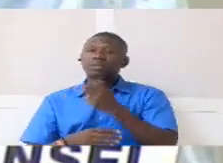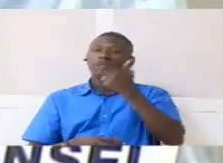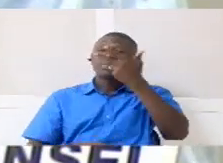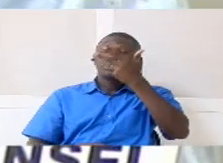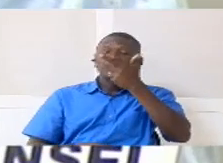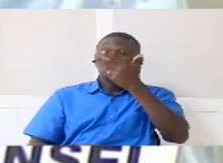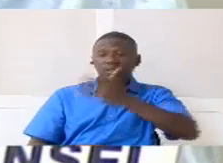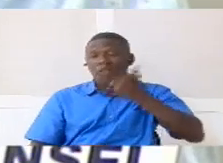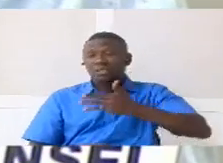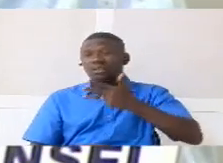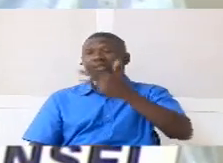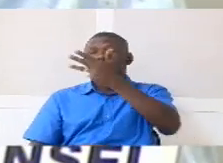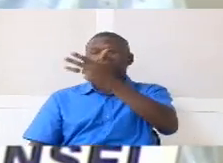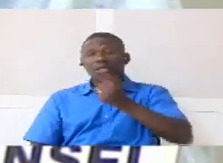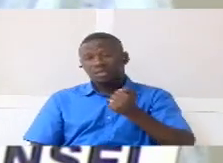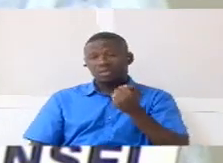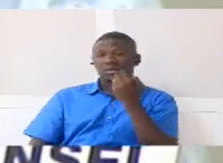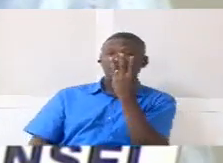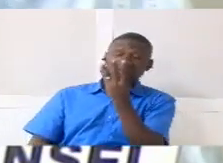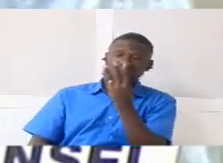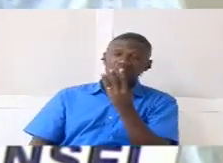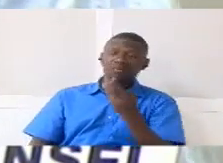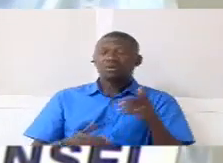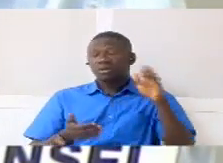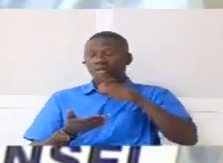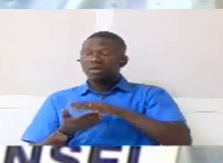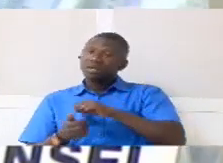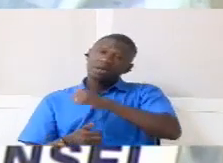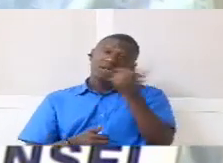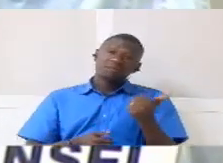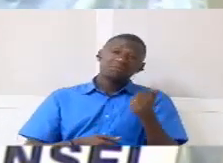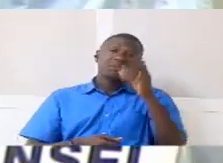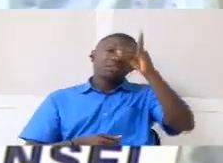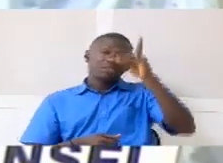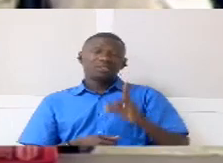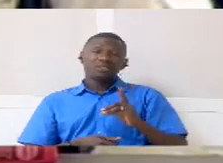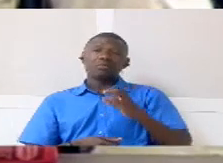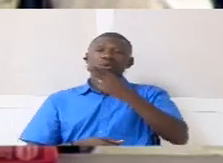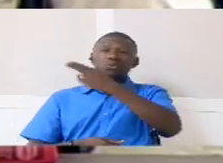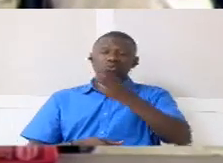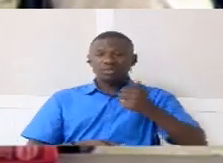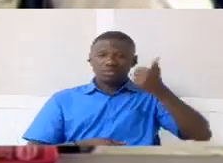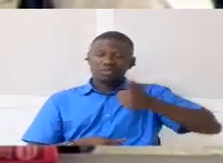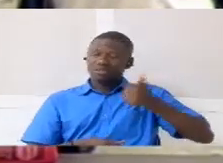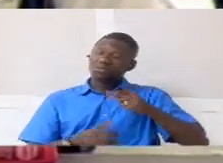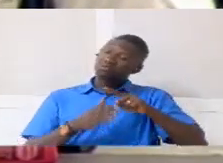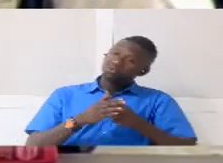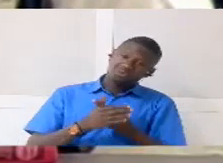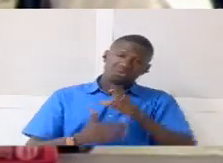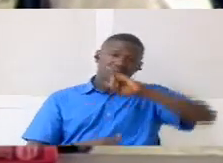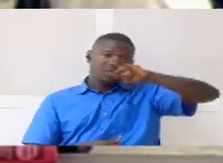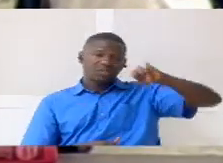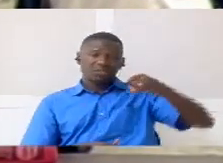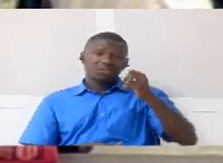1994 and December 2016, or better still, January 2017. Otosilangu kola be